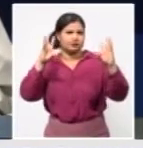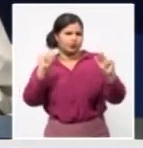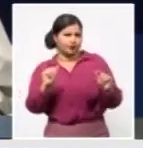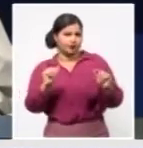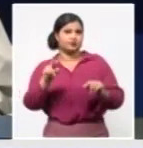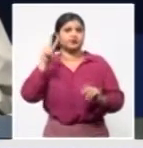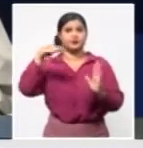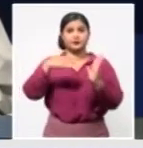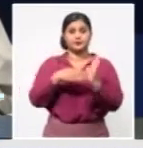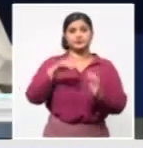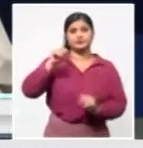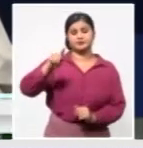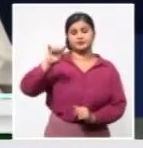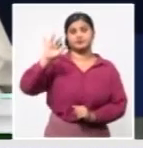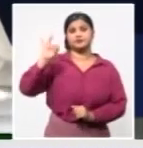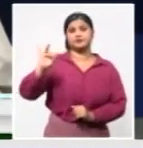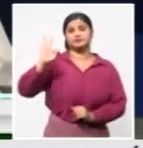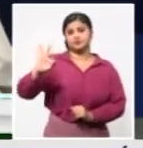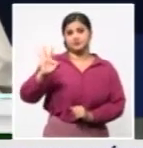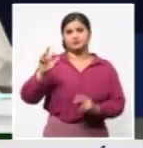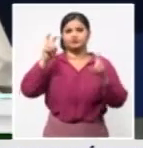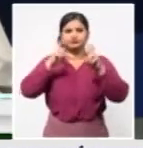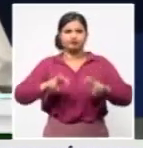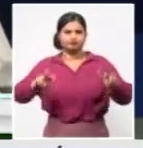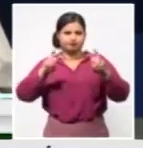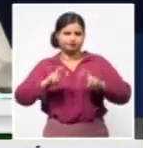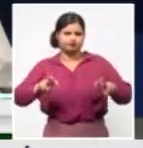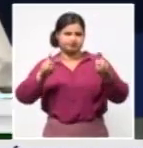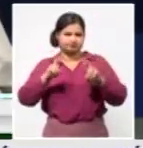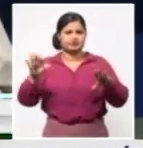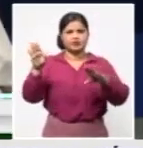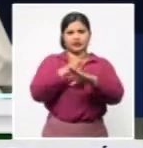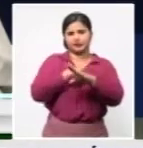1,417 in the Pedro Curi Tropical Medical Institute,